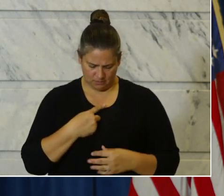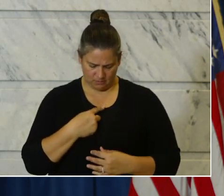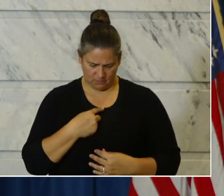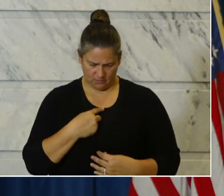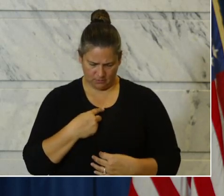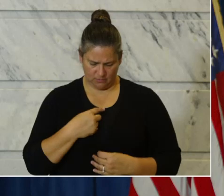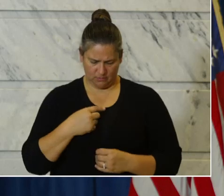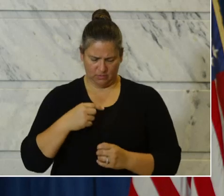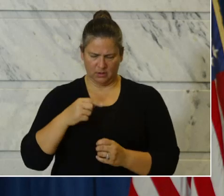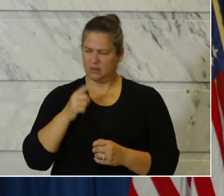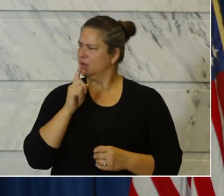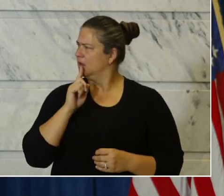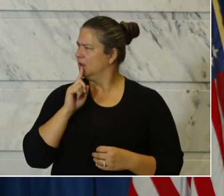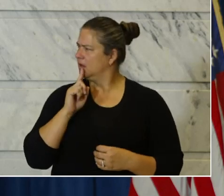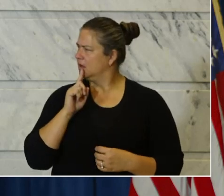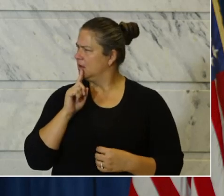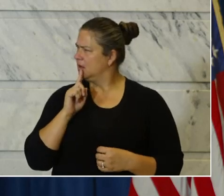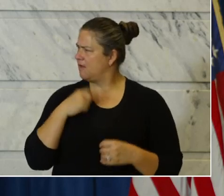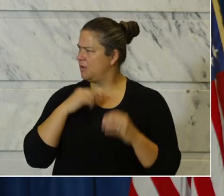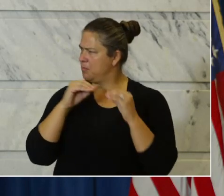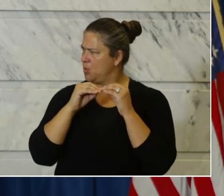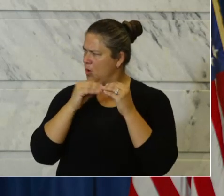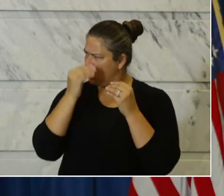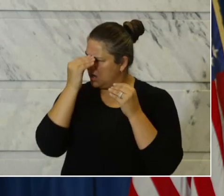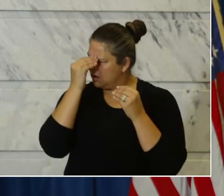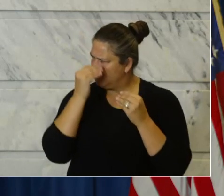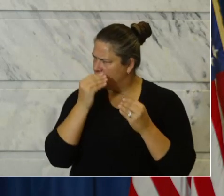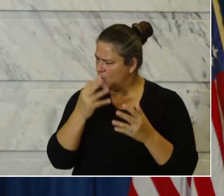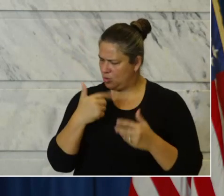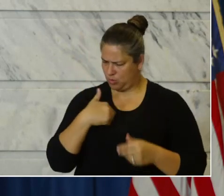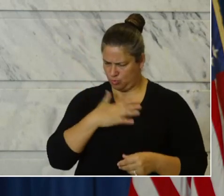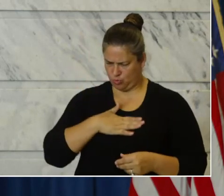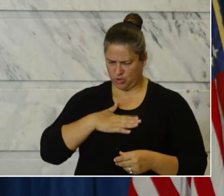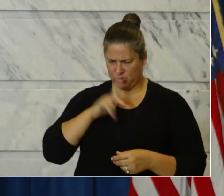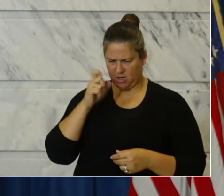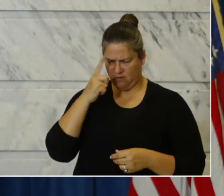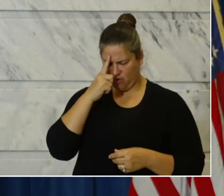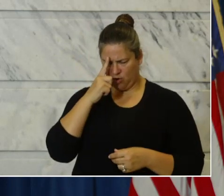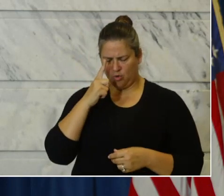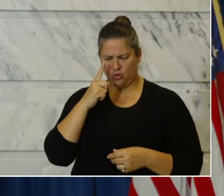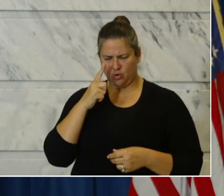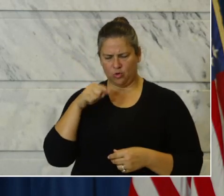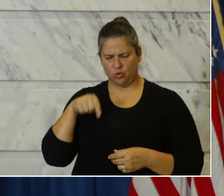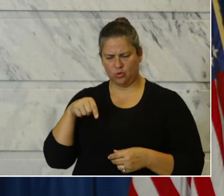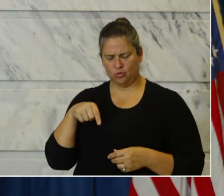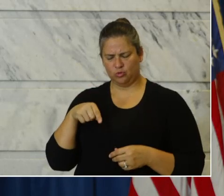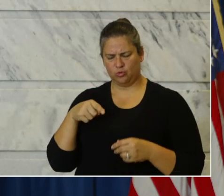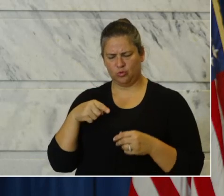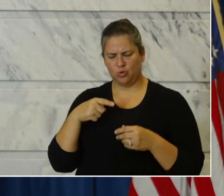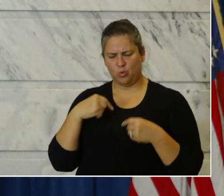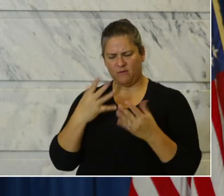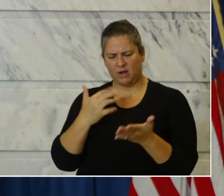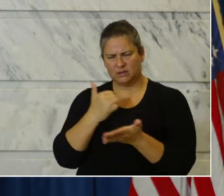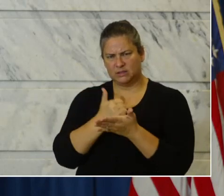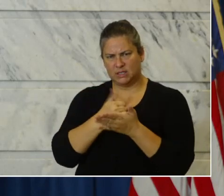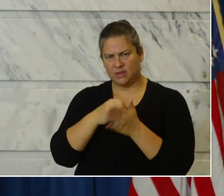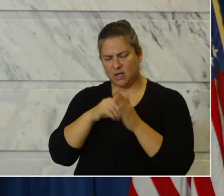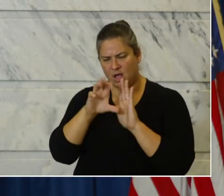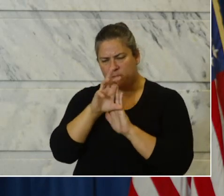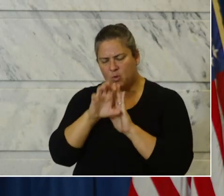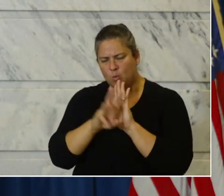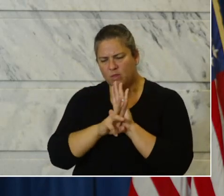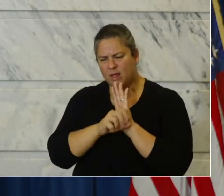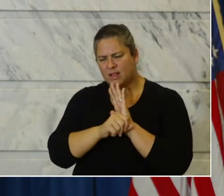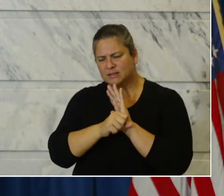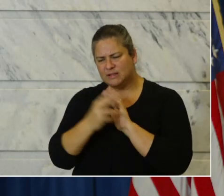Quote about AG releasing more info. We appreciate Governor Beshear's team providing assistance to our office in the Commonwealth over the last few days